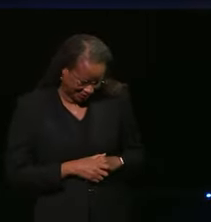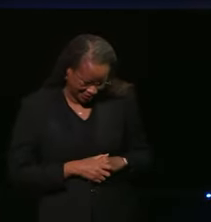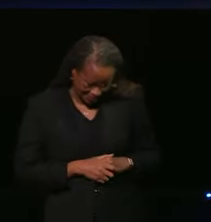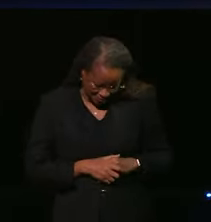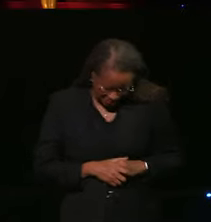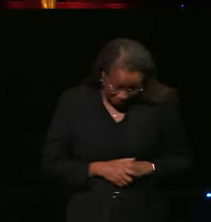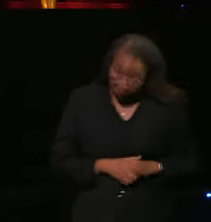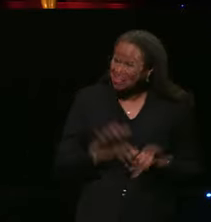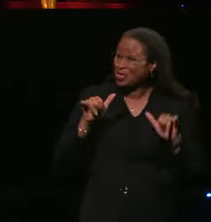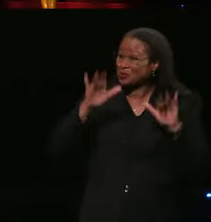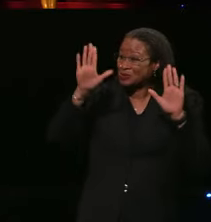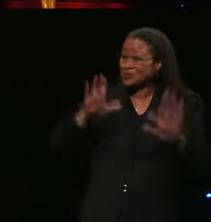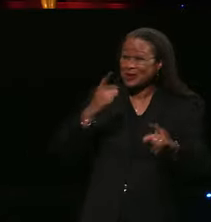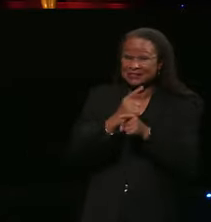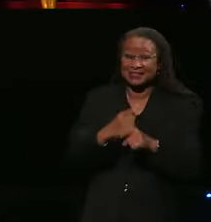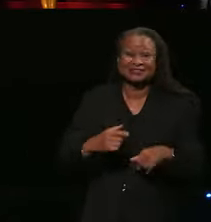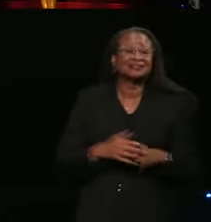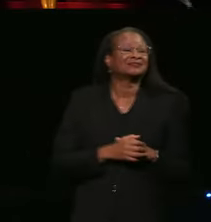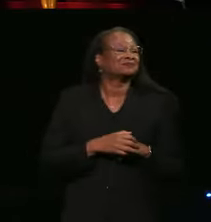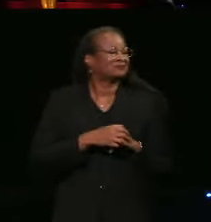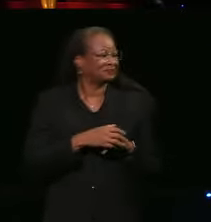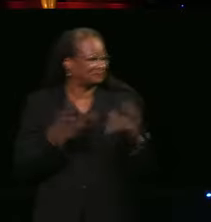Well, wasn't that great?